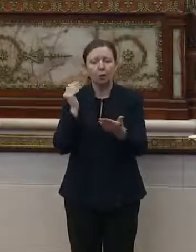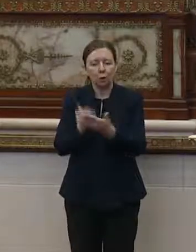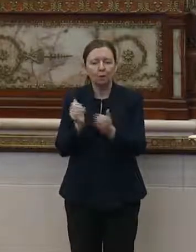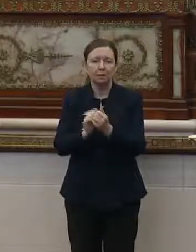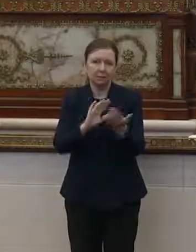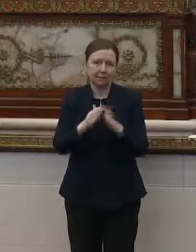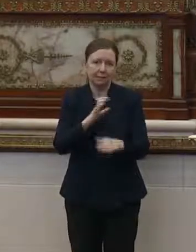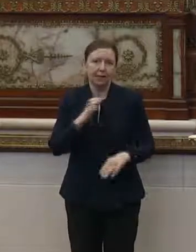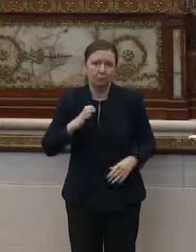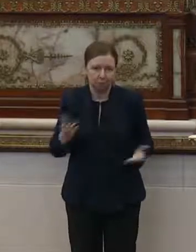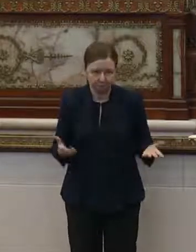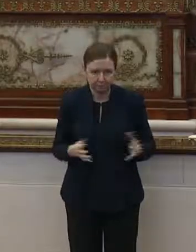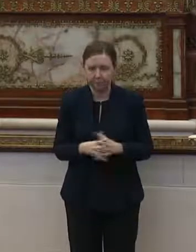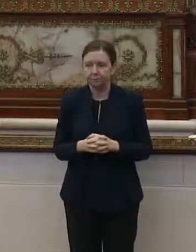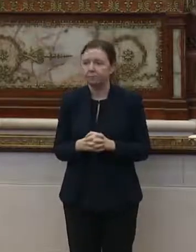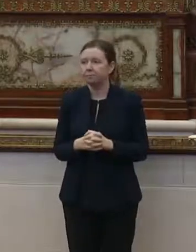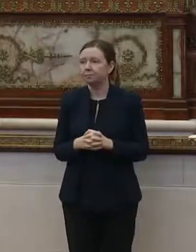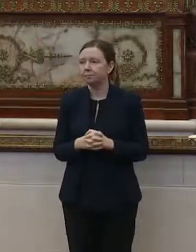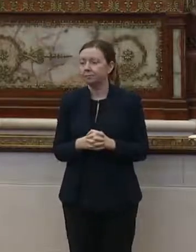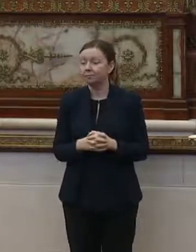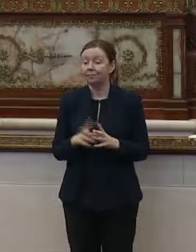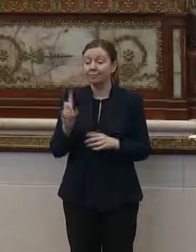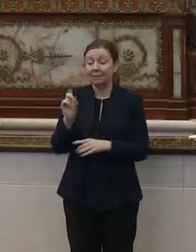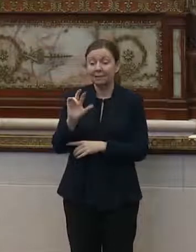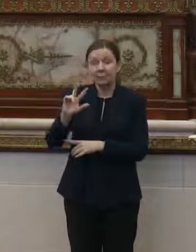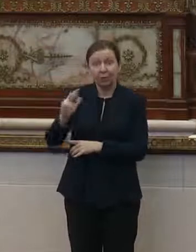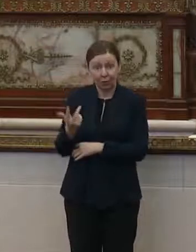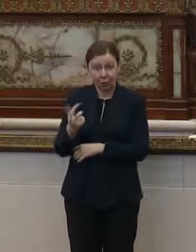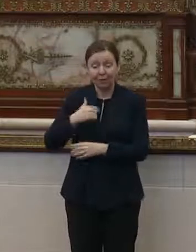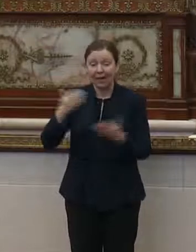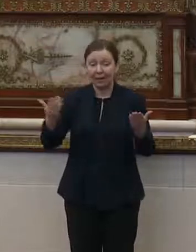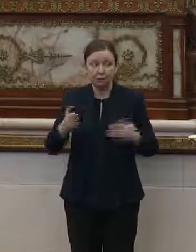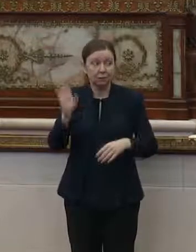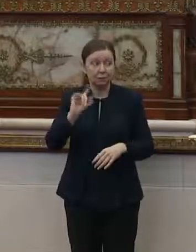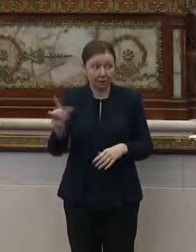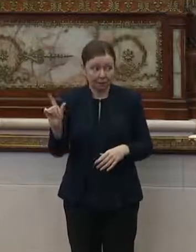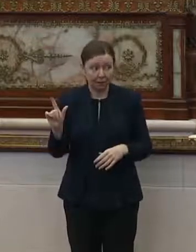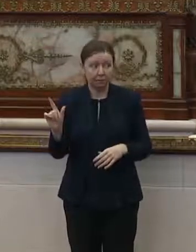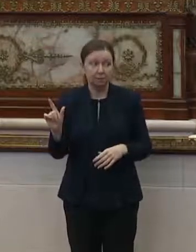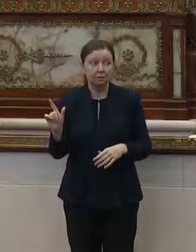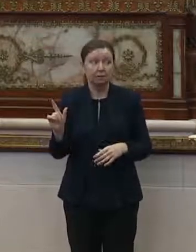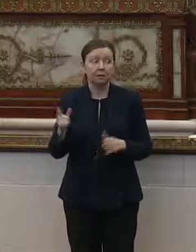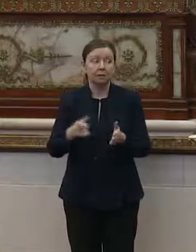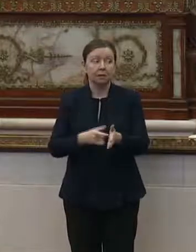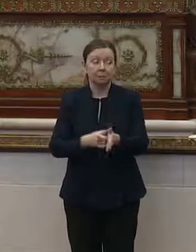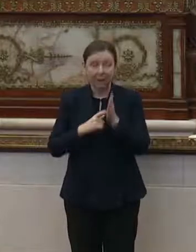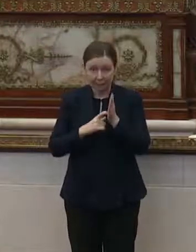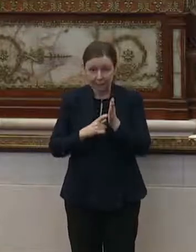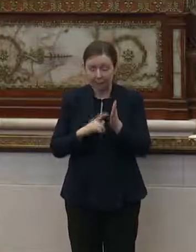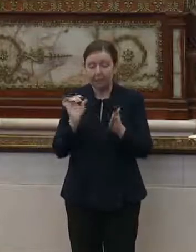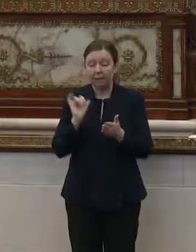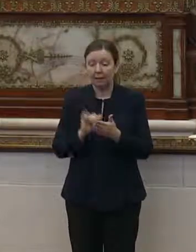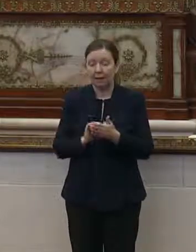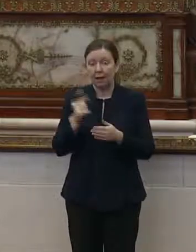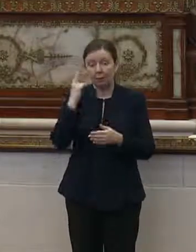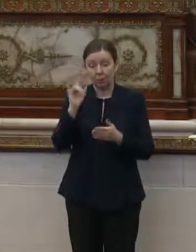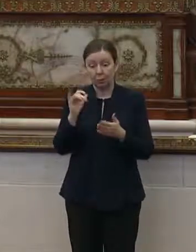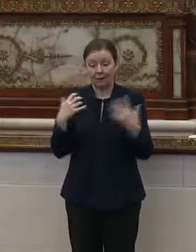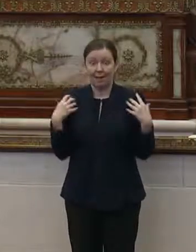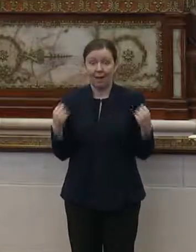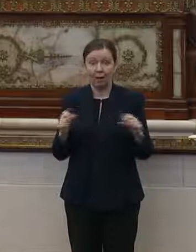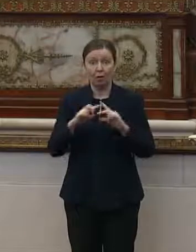council. And on December the 3rd, I introduced a bill mandating that in order for the